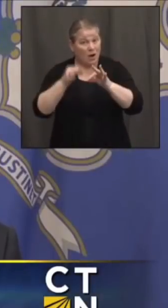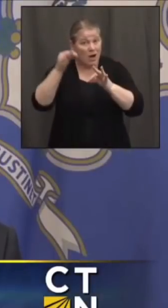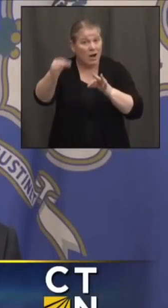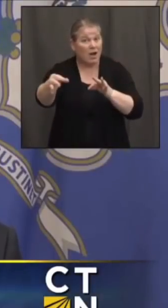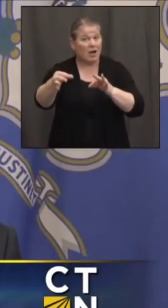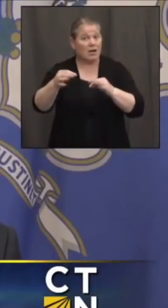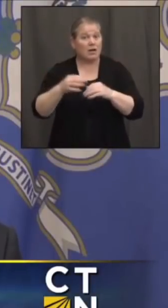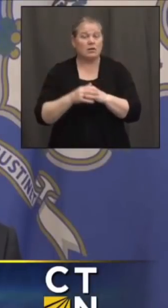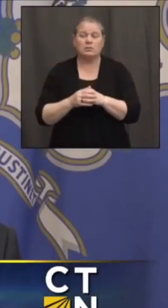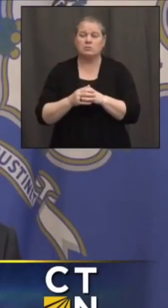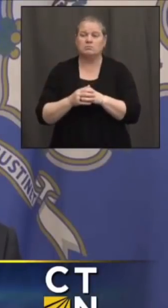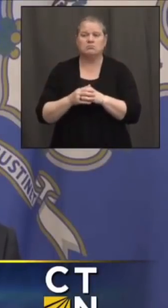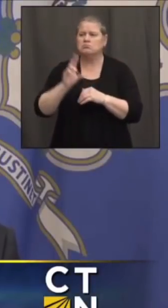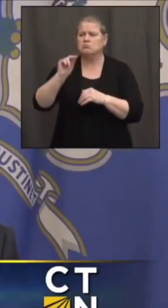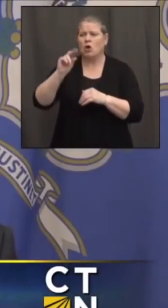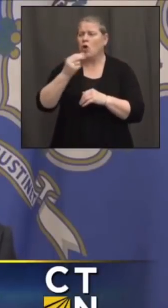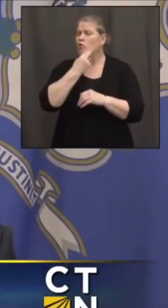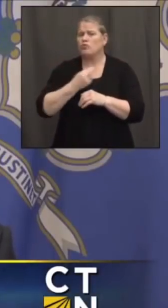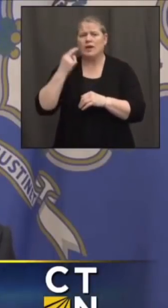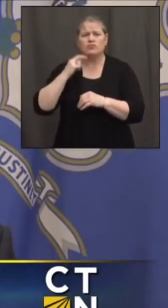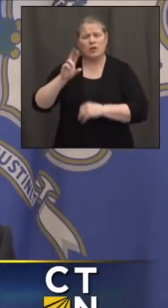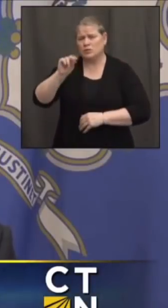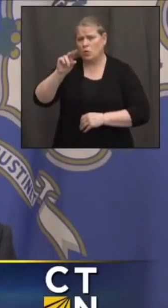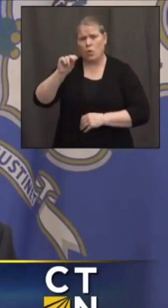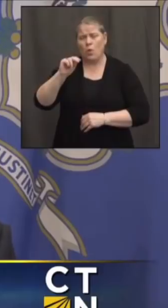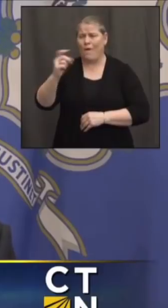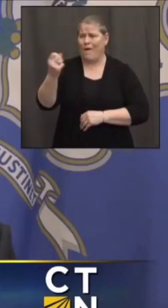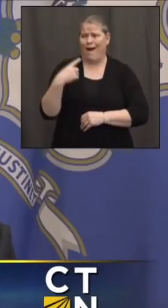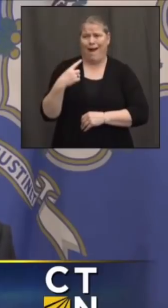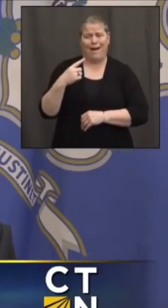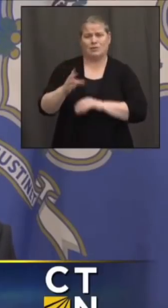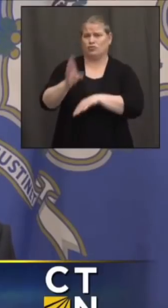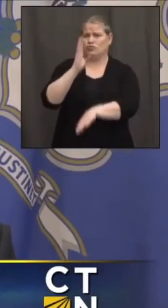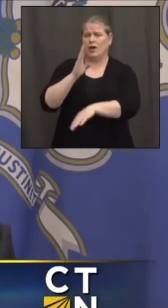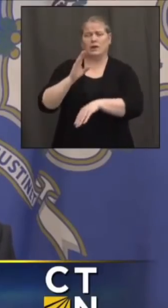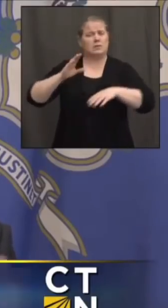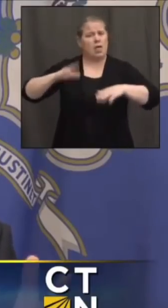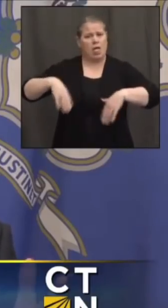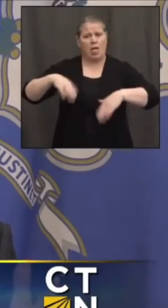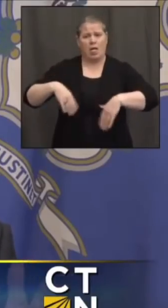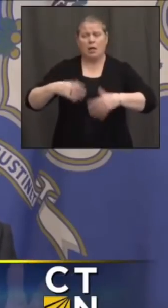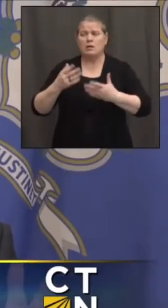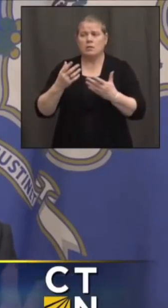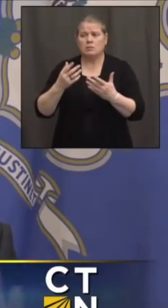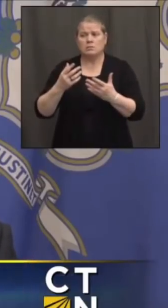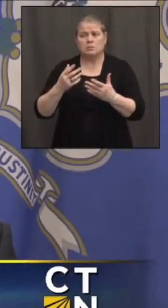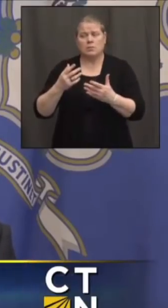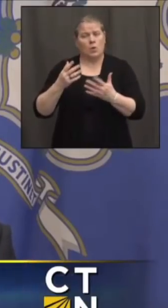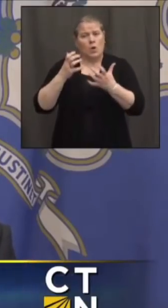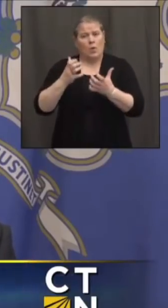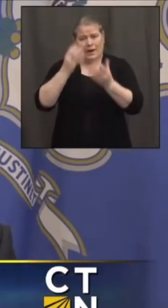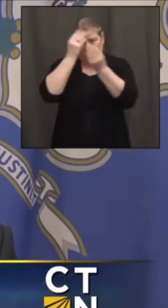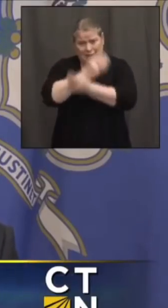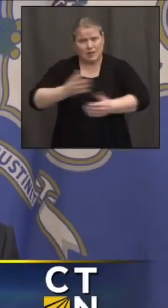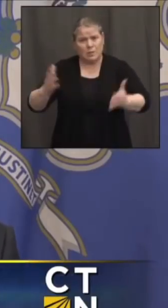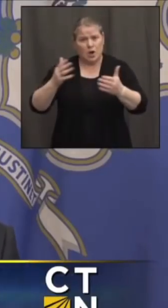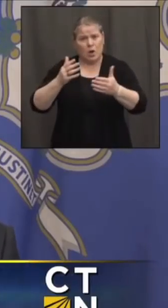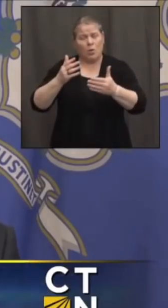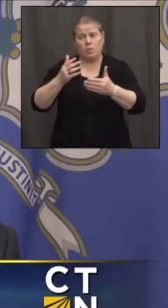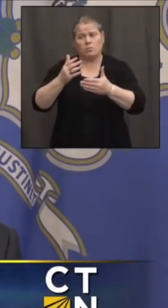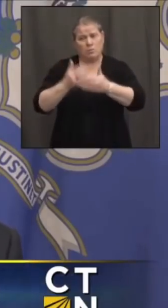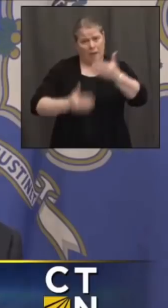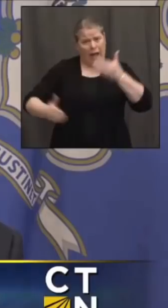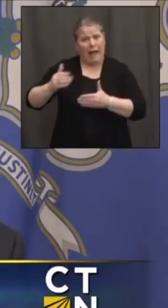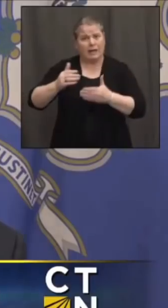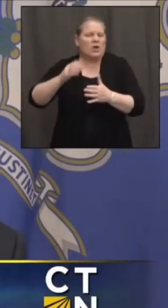restaurants, but look, we wanted to give them guidance early on. We knew this is a pretty big weekend, so it'd be helpful.